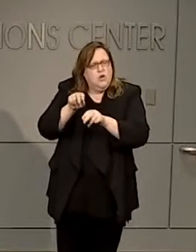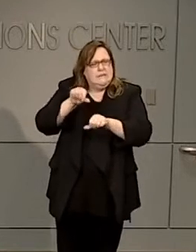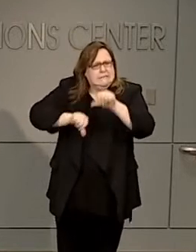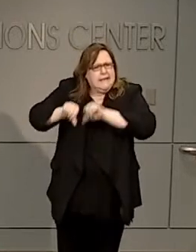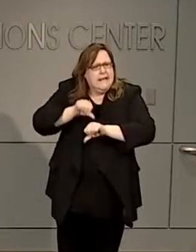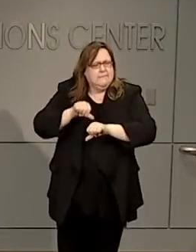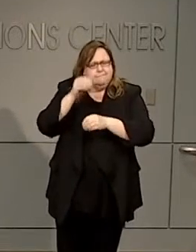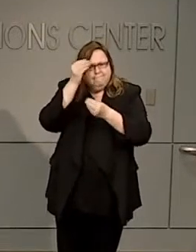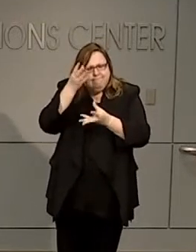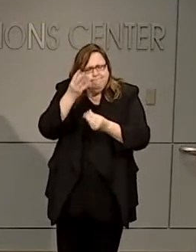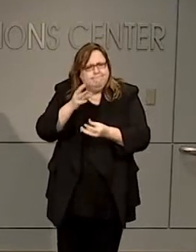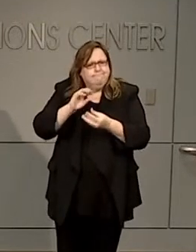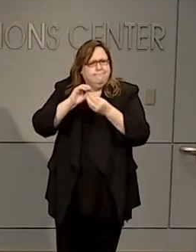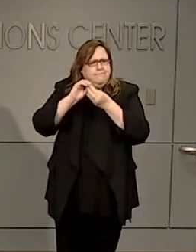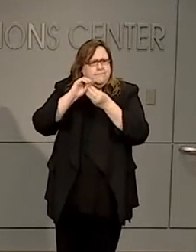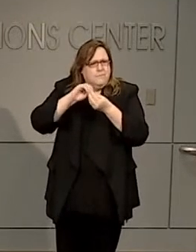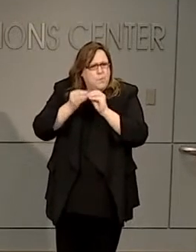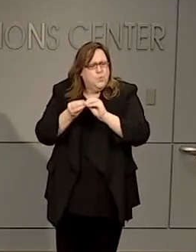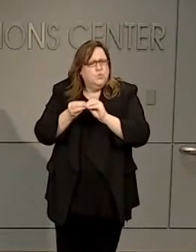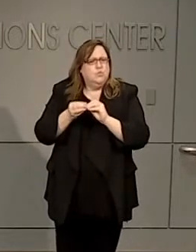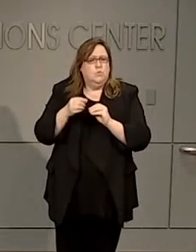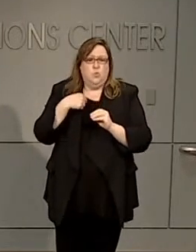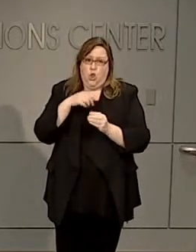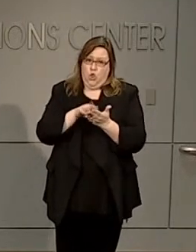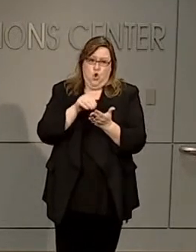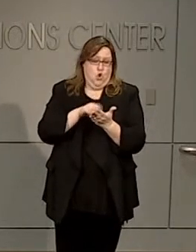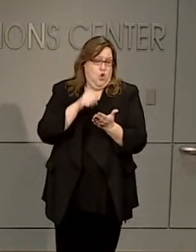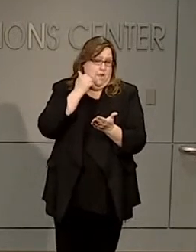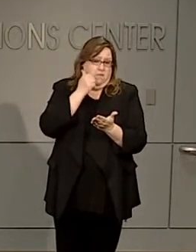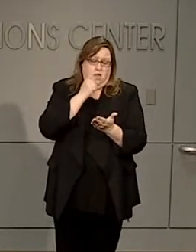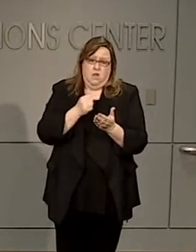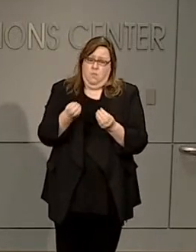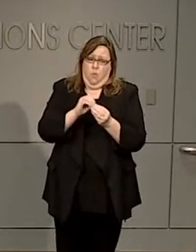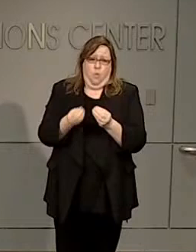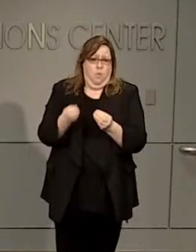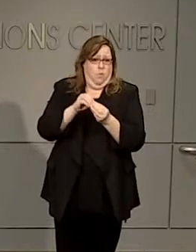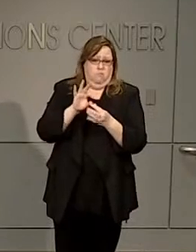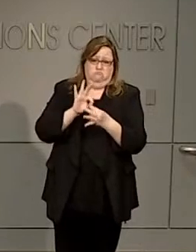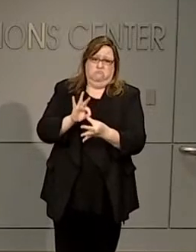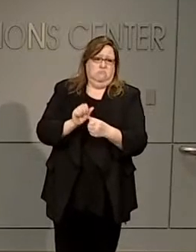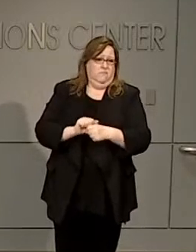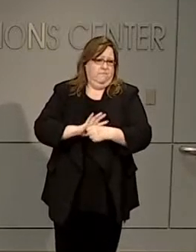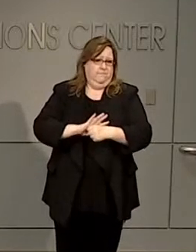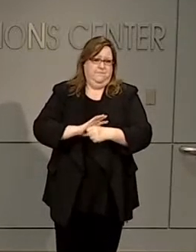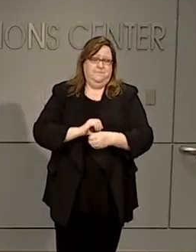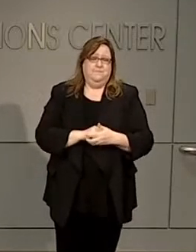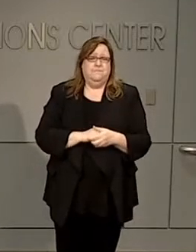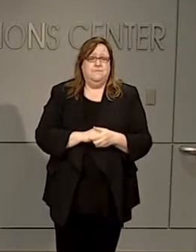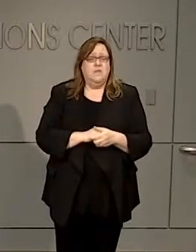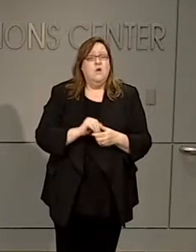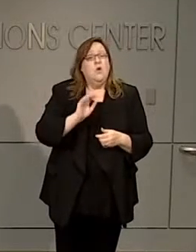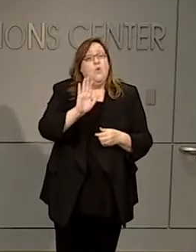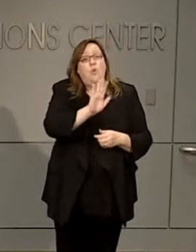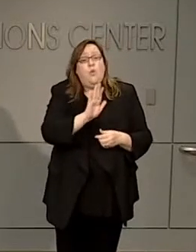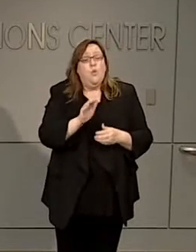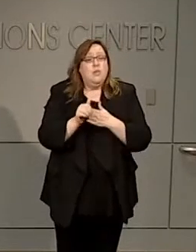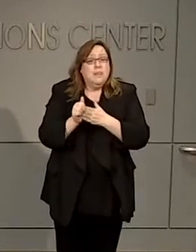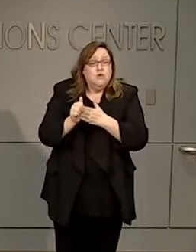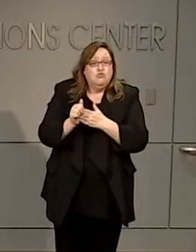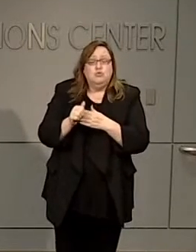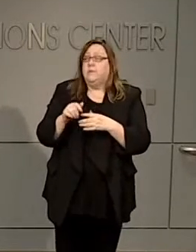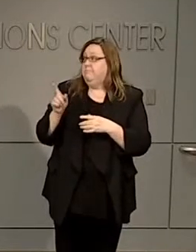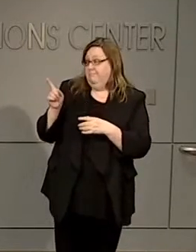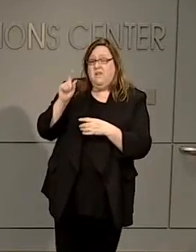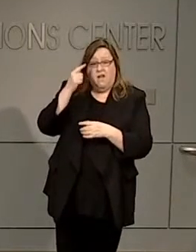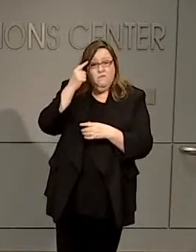each day more and more about this virus. Your leadership and North Carolinians do what they do best,